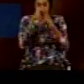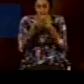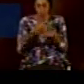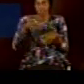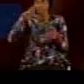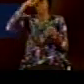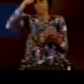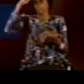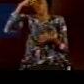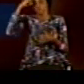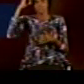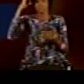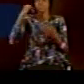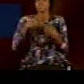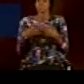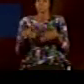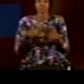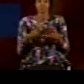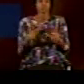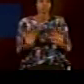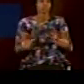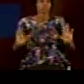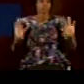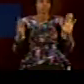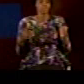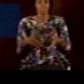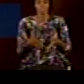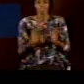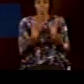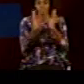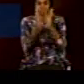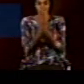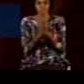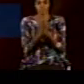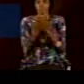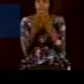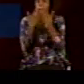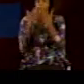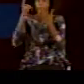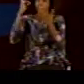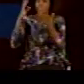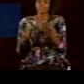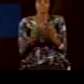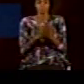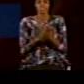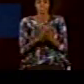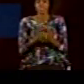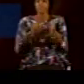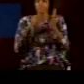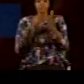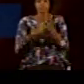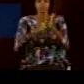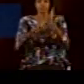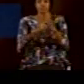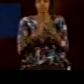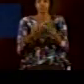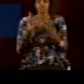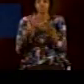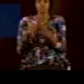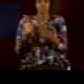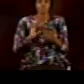done marvelously. Let's lift up our voice. We are going to express unto our God heartfelt